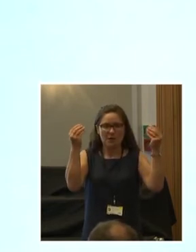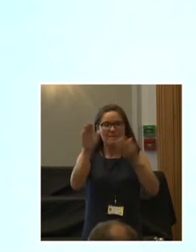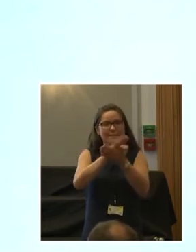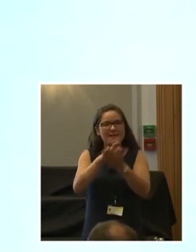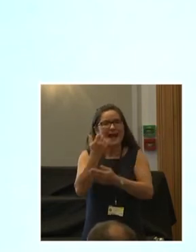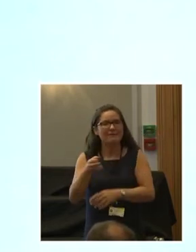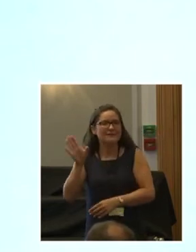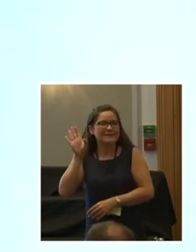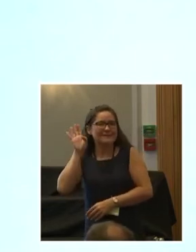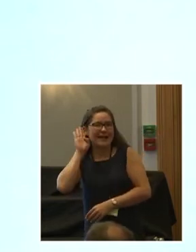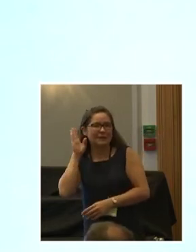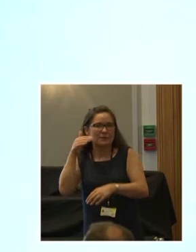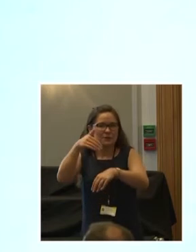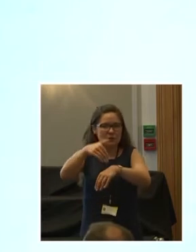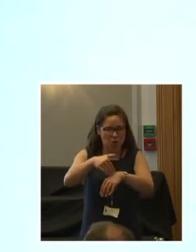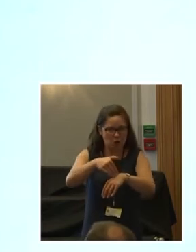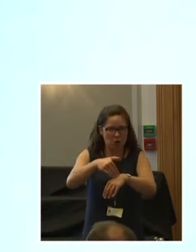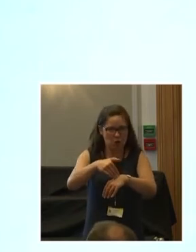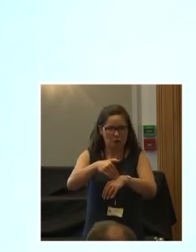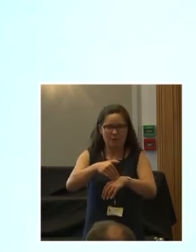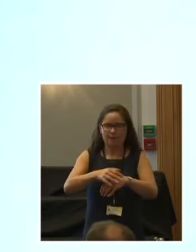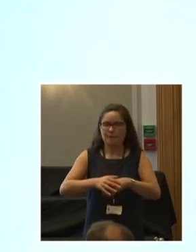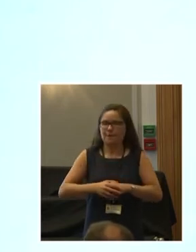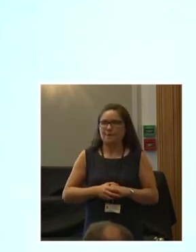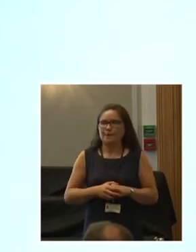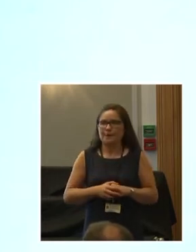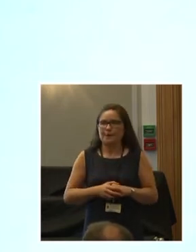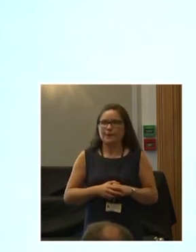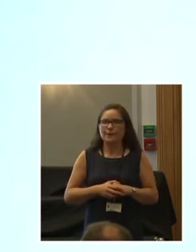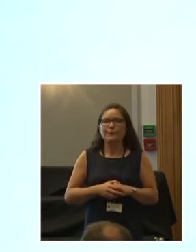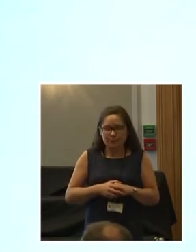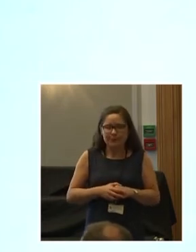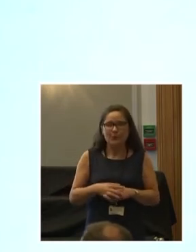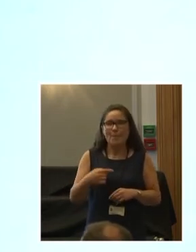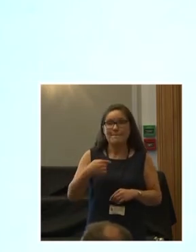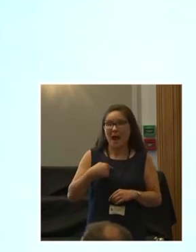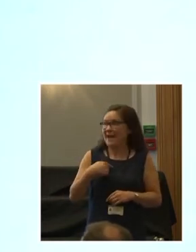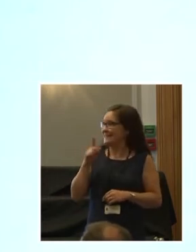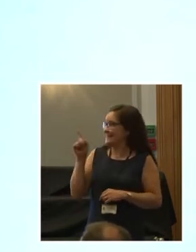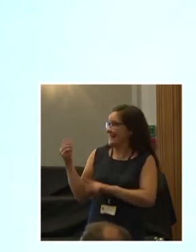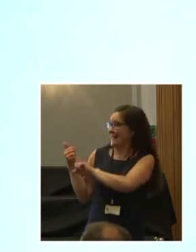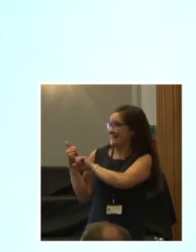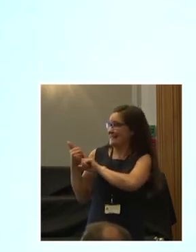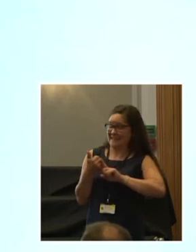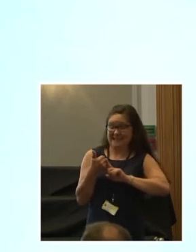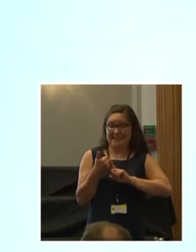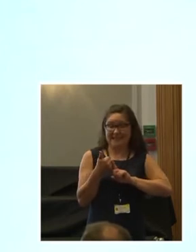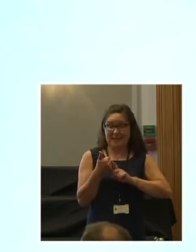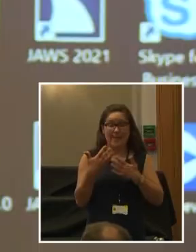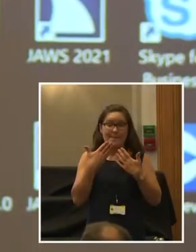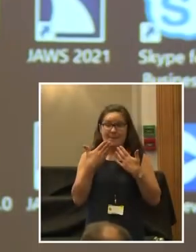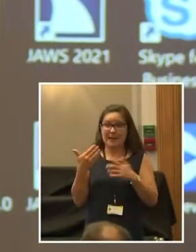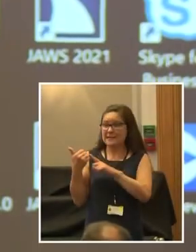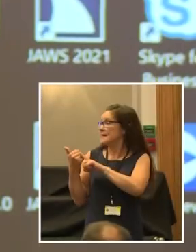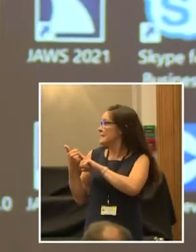and touch, yeah. So let's go with the sight, and what my techlo is going to do, if Maestro, if you could just confirm, is the